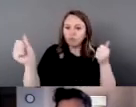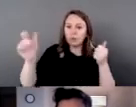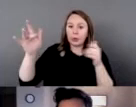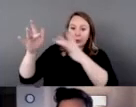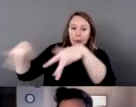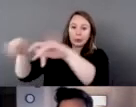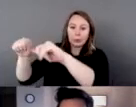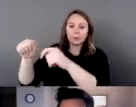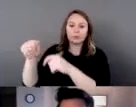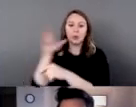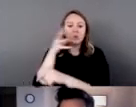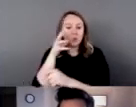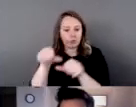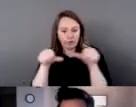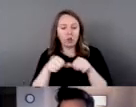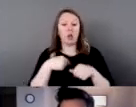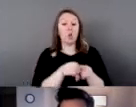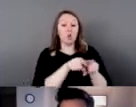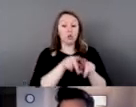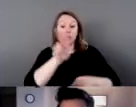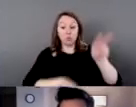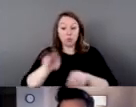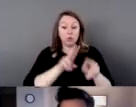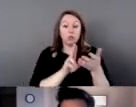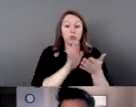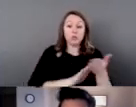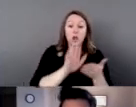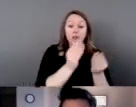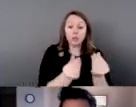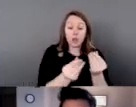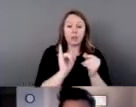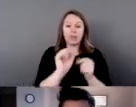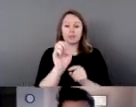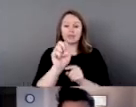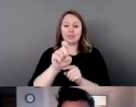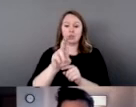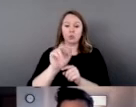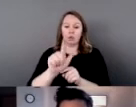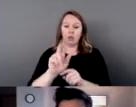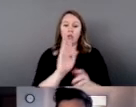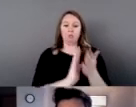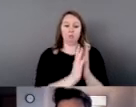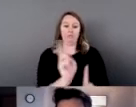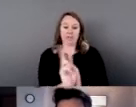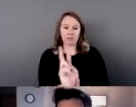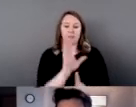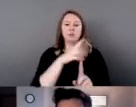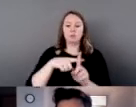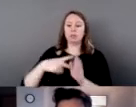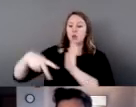college campus and university sexual victimization and policy reform. Specifically with the